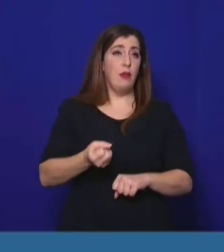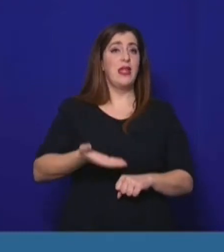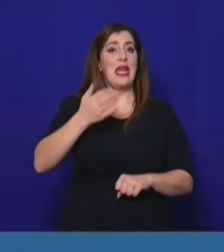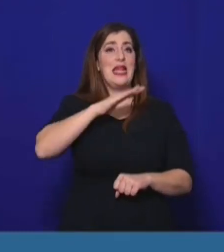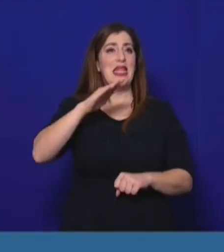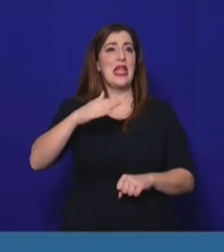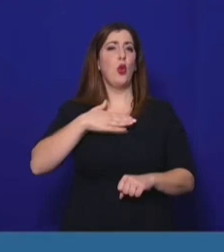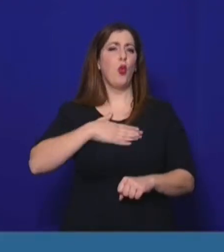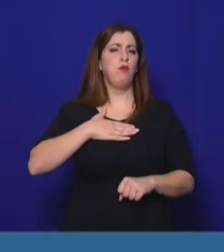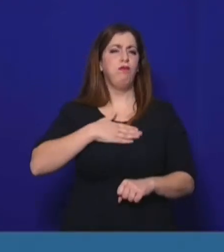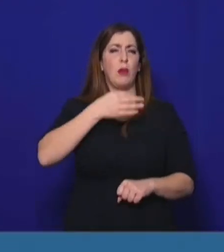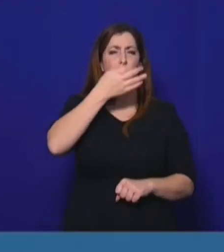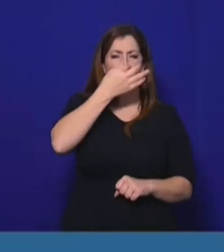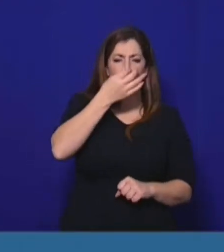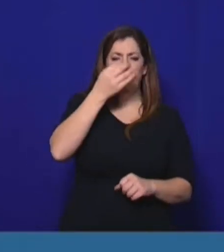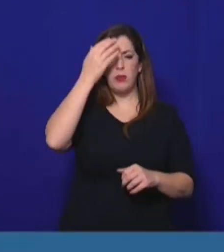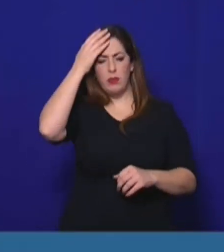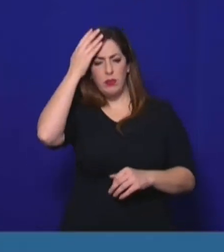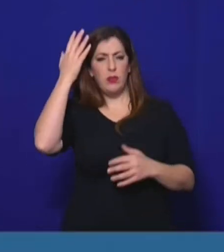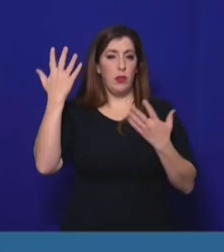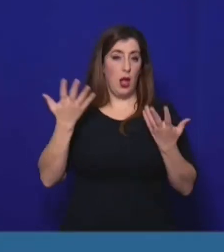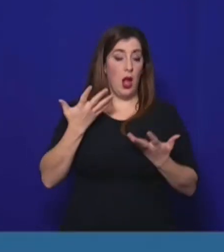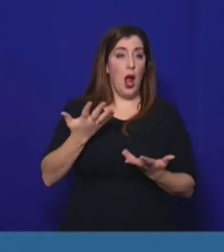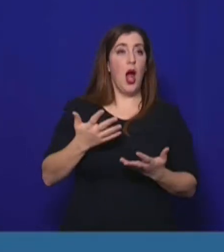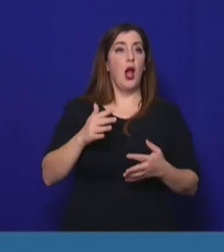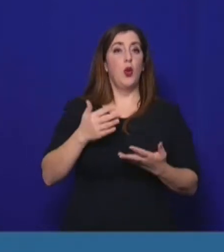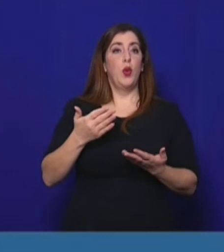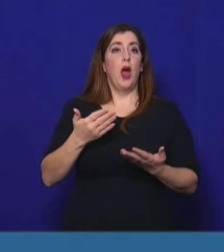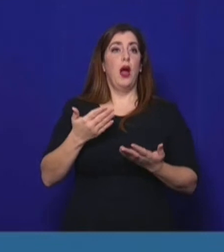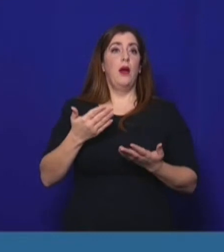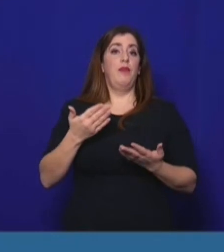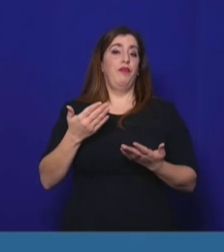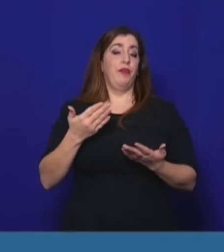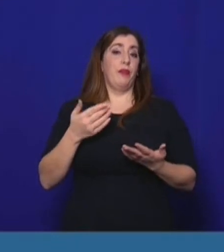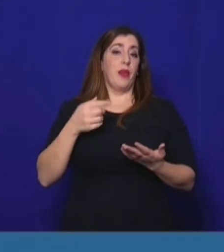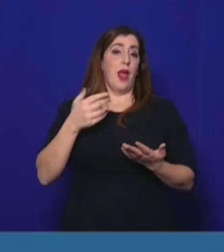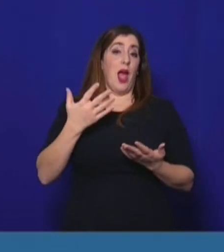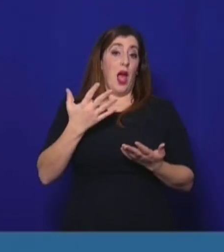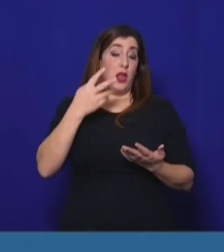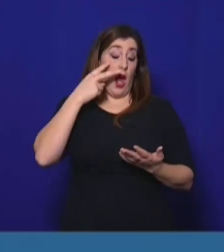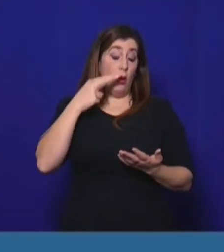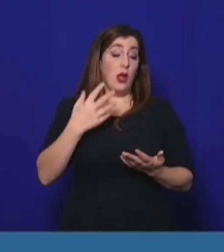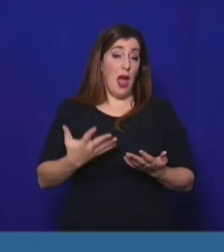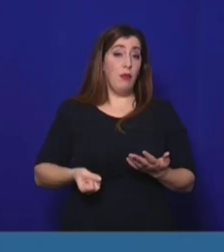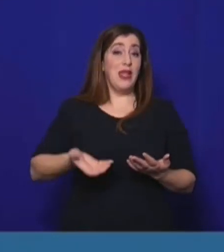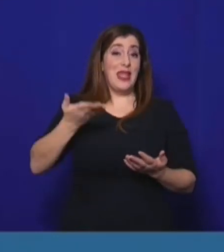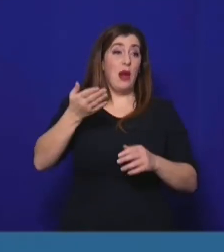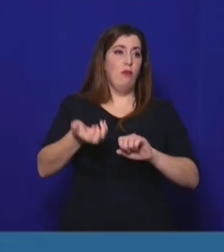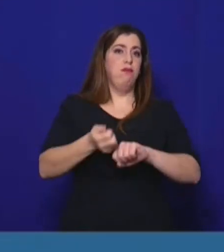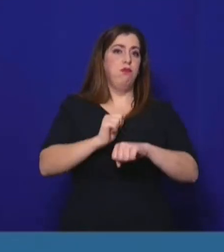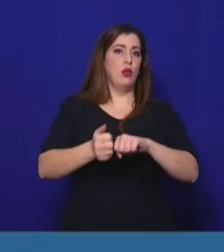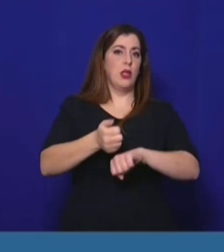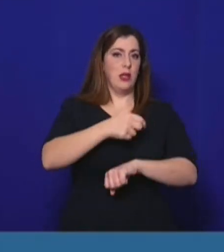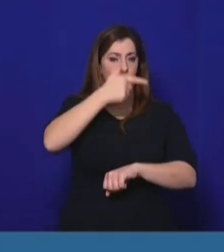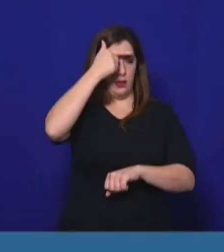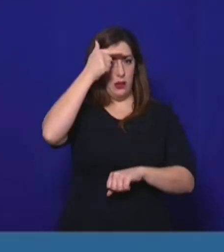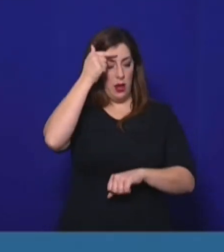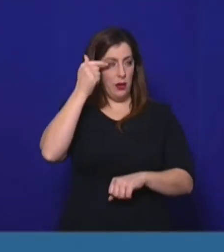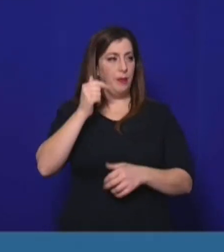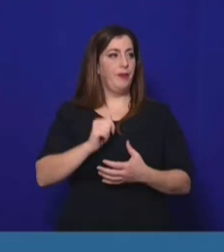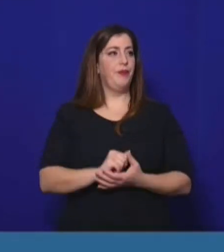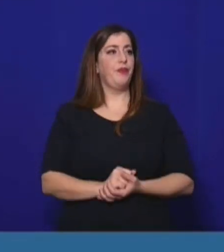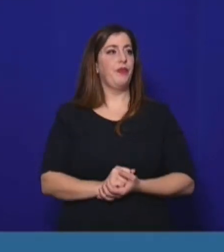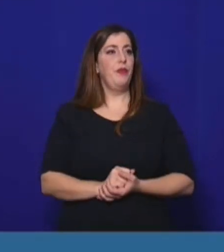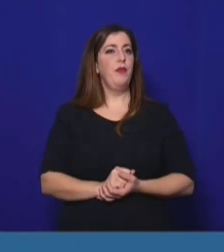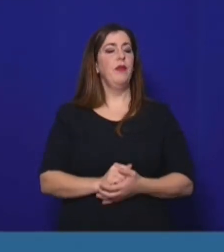għandna dawk in-nies li nkunu qegħdin niddereġuhom propju biex jagħmlu it-testing permezz tal-PCR, u mbagħad hemm ukoll indikazzjonijiet fejn inti tista'